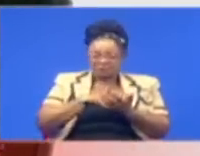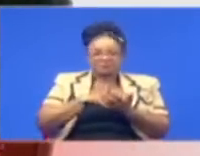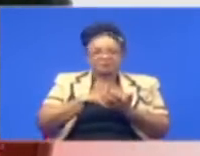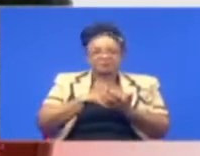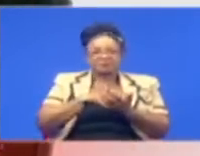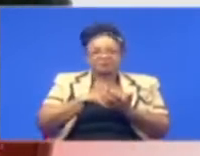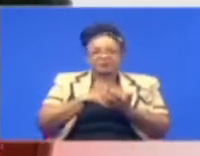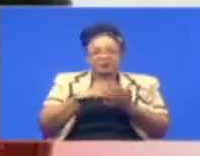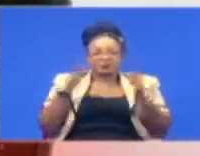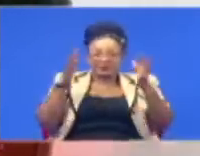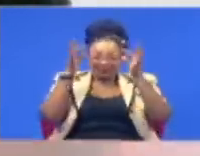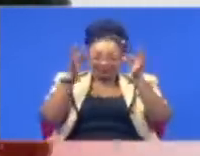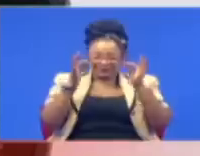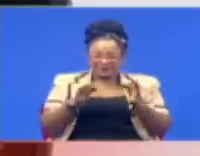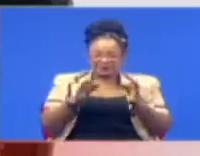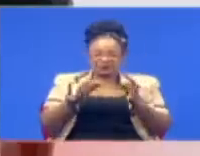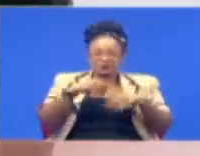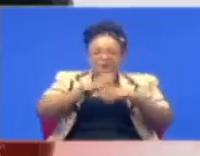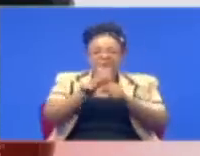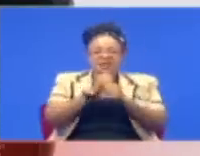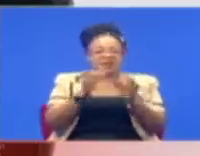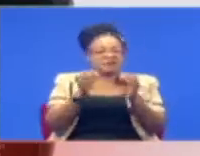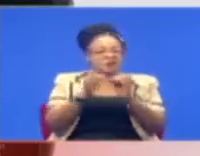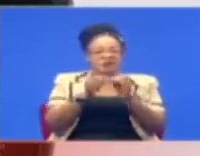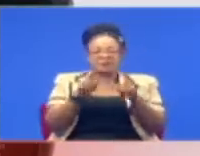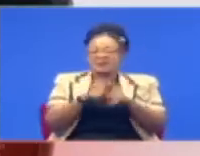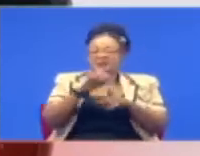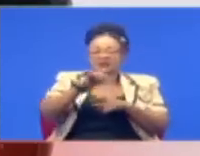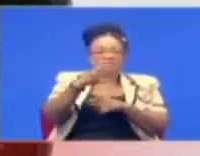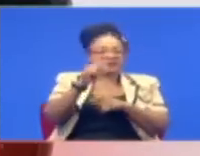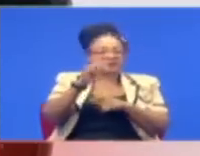a decision-making forum like JSC.